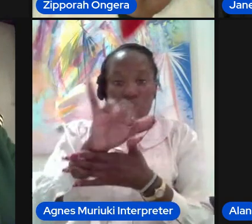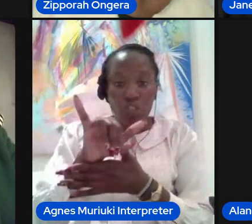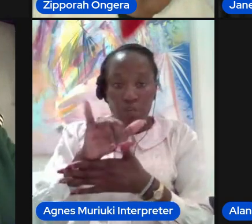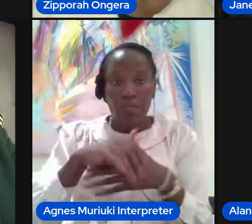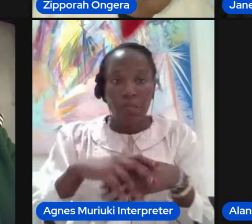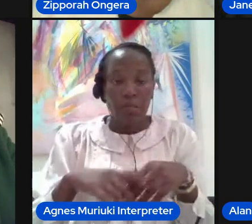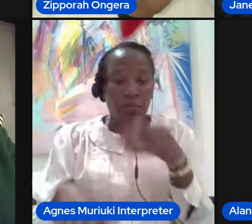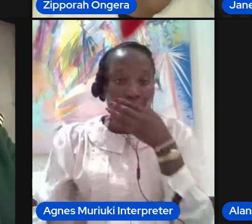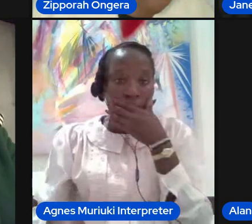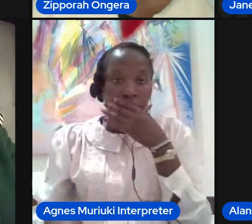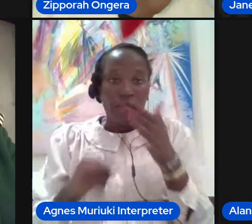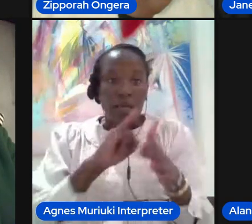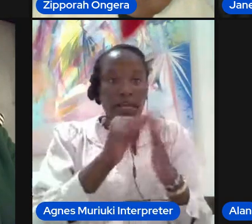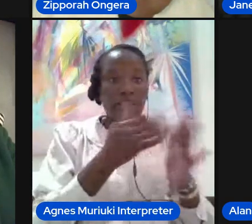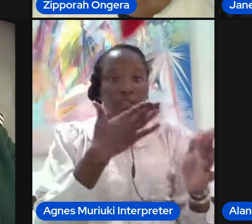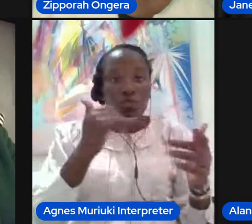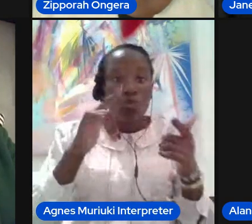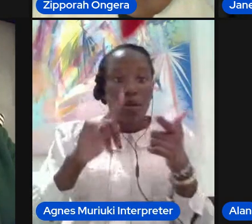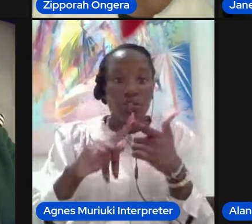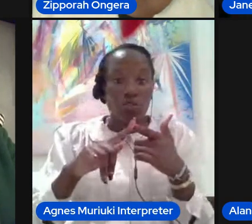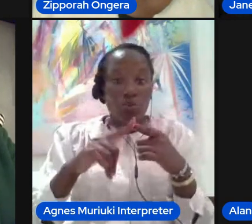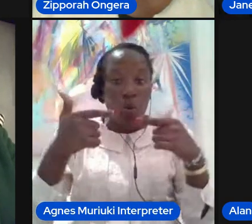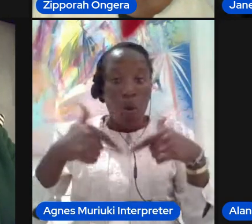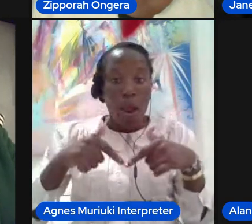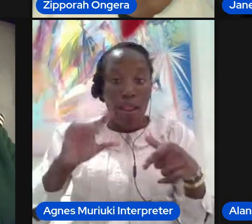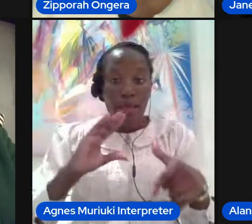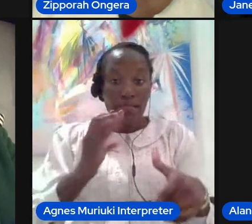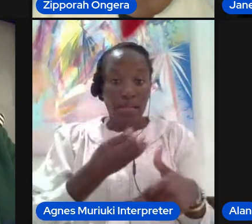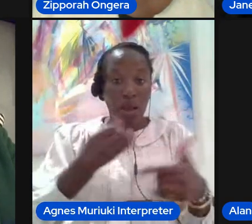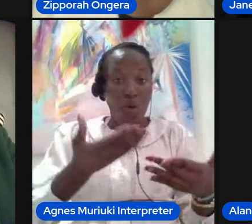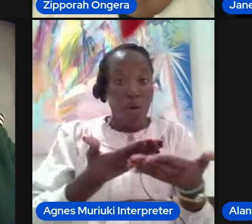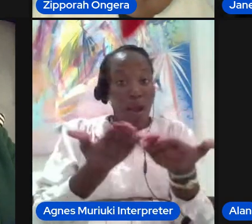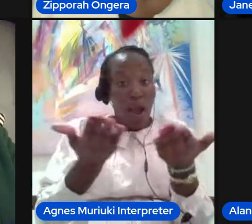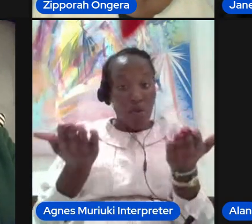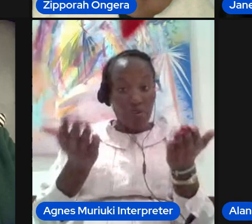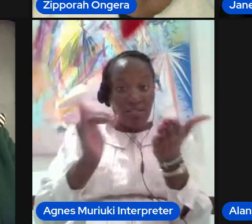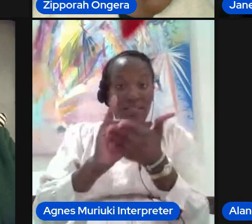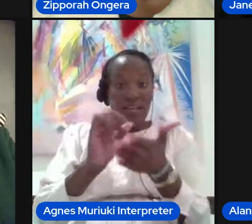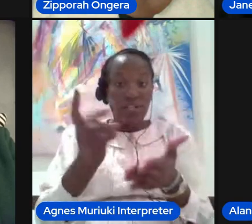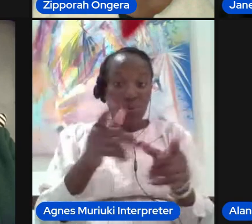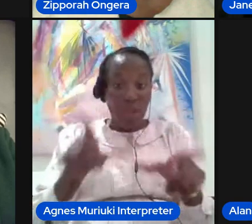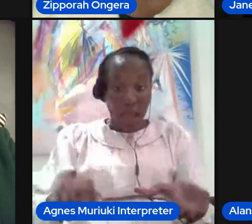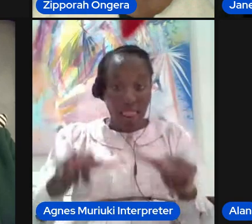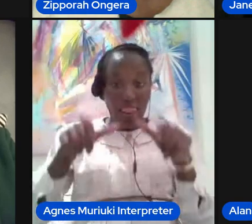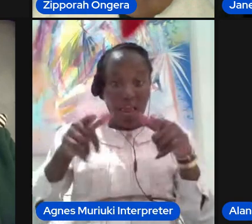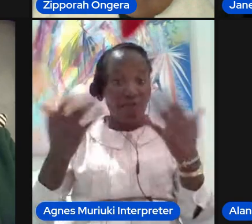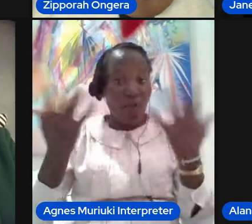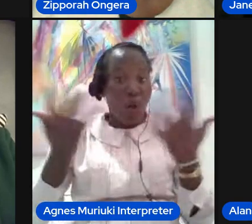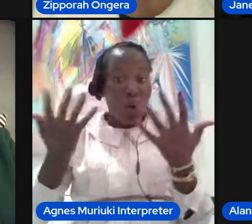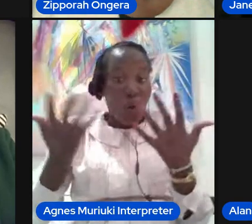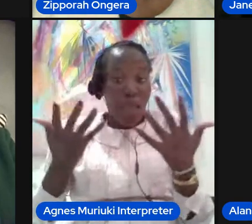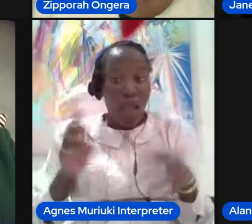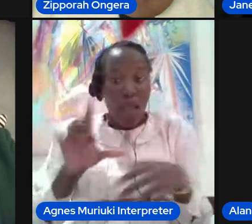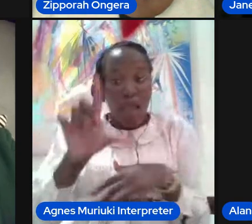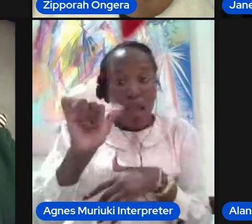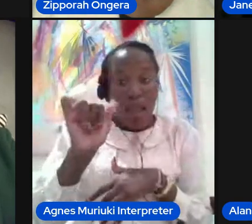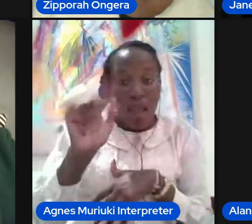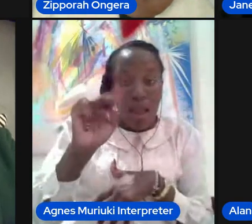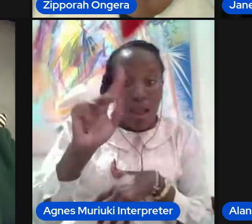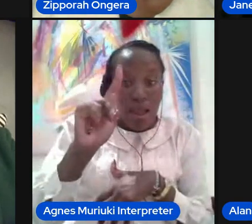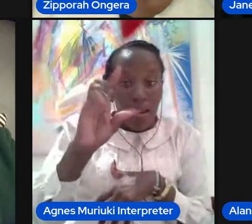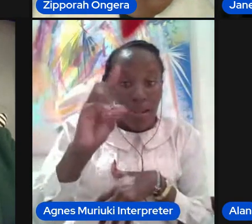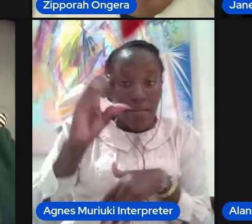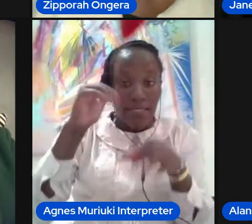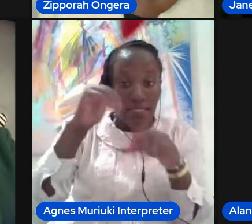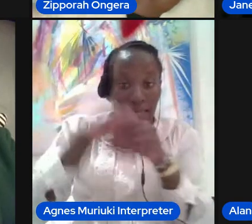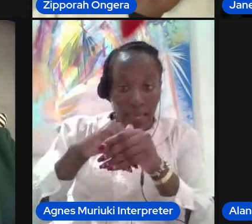I just want to let our audience know that we are live on LinkedIn, on Facebook, and on X. So you